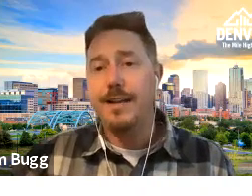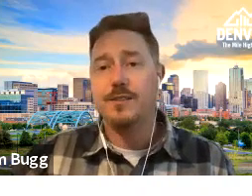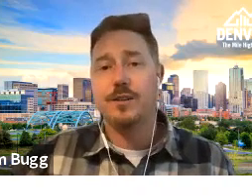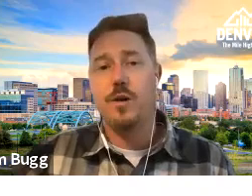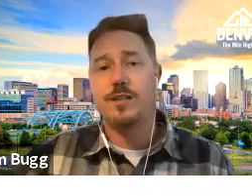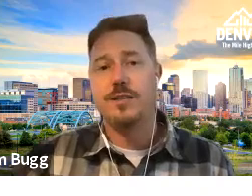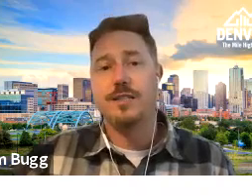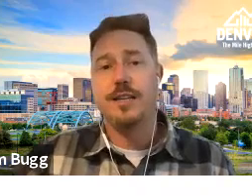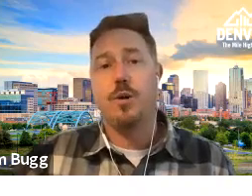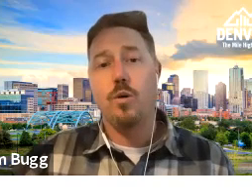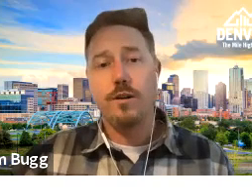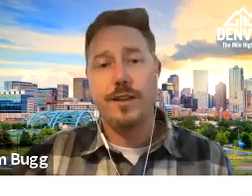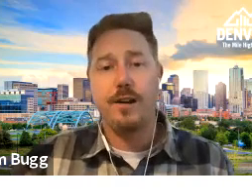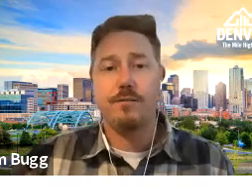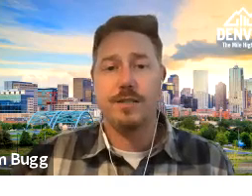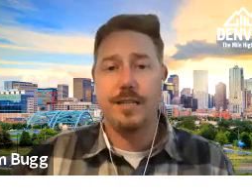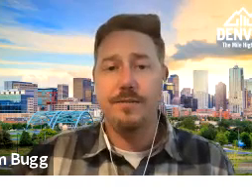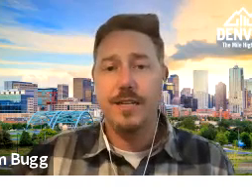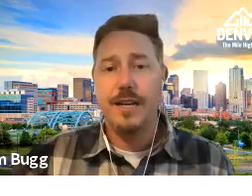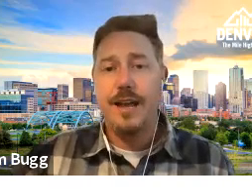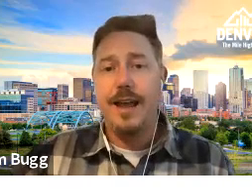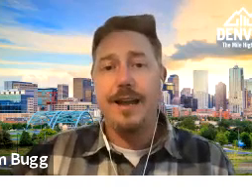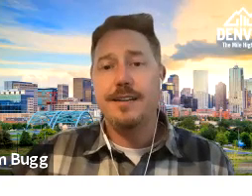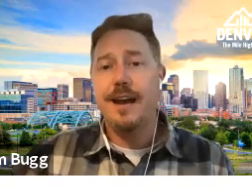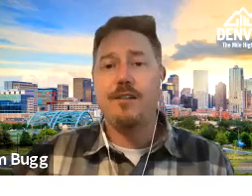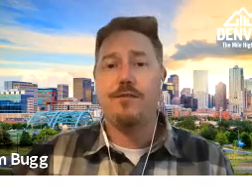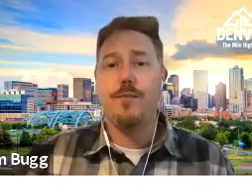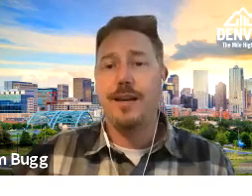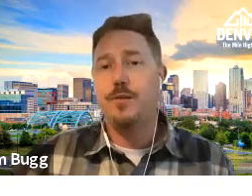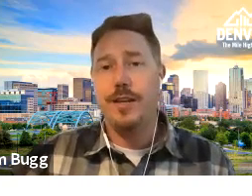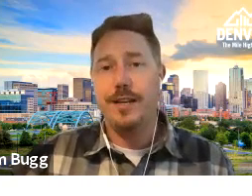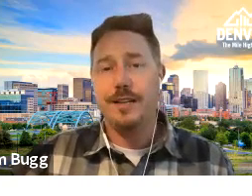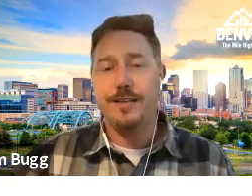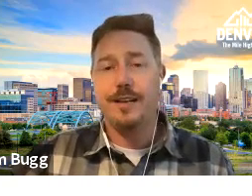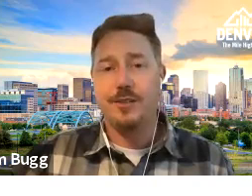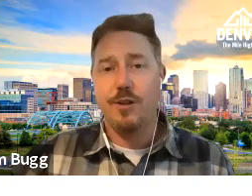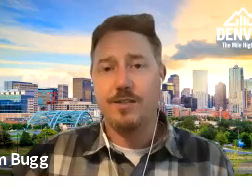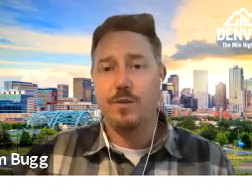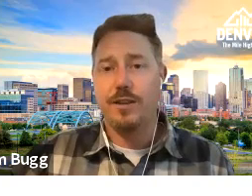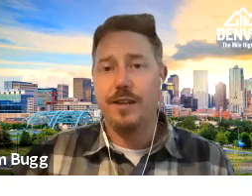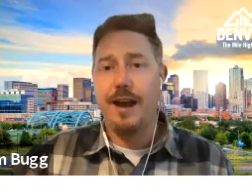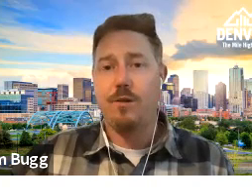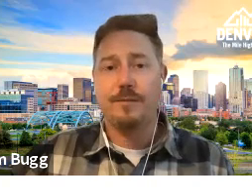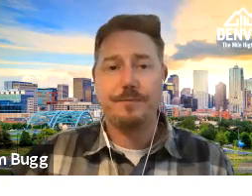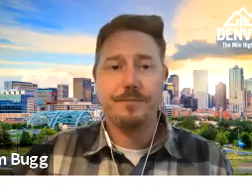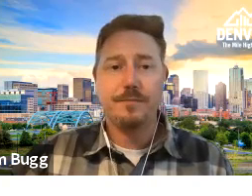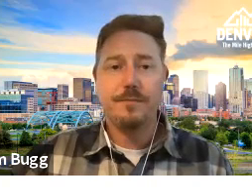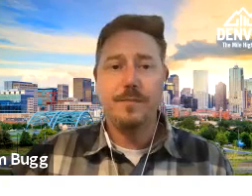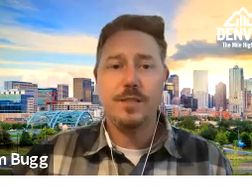will answer the questions in the order they are received and however many we can address within the